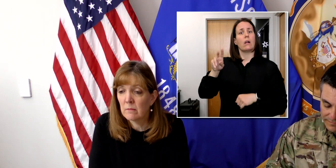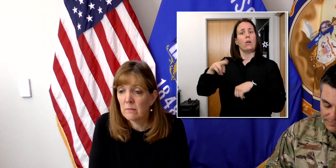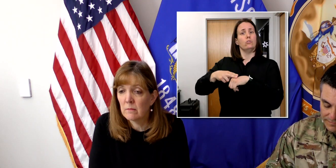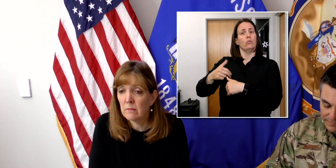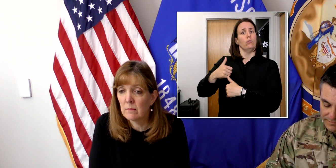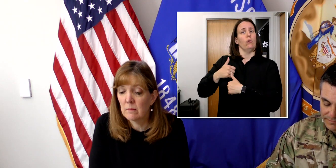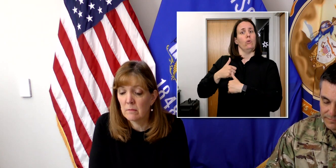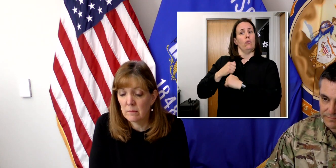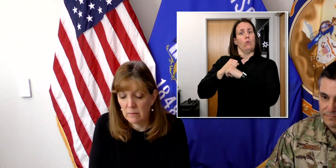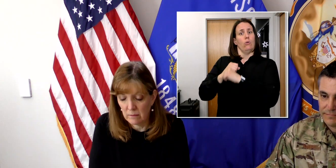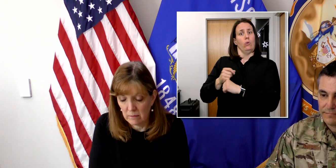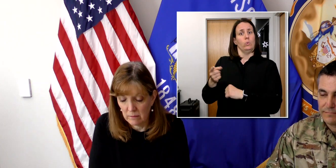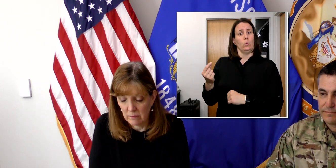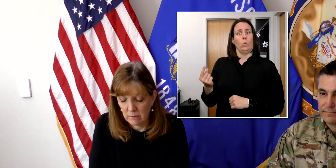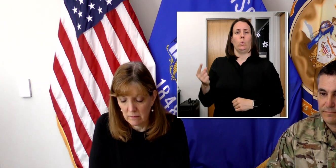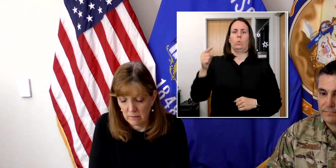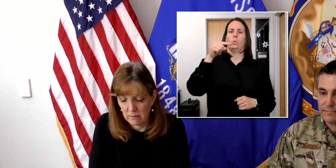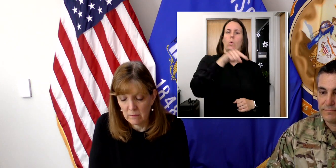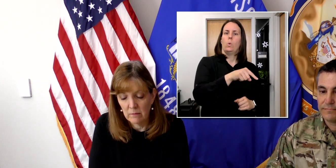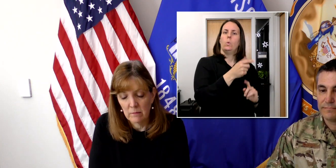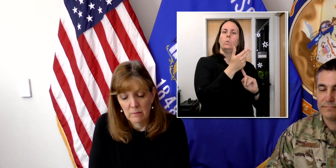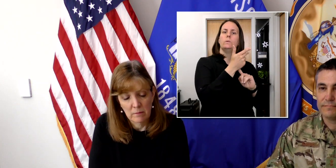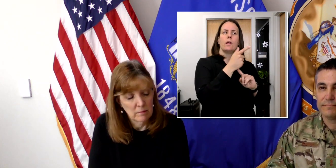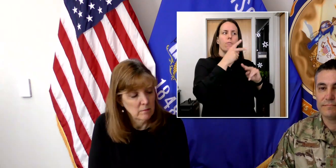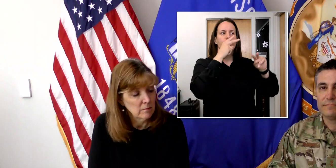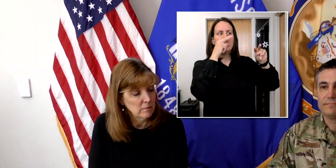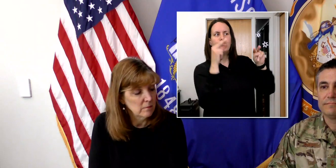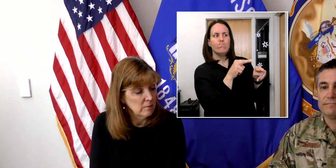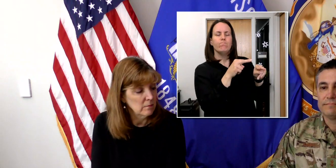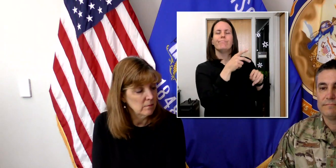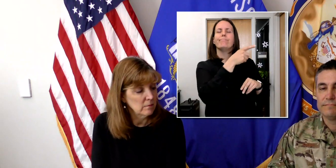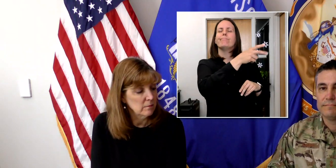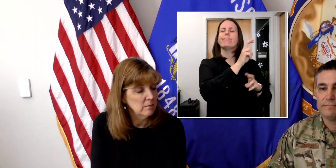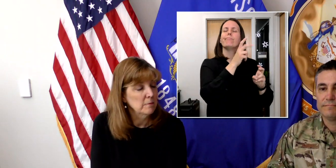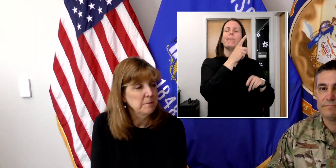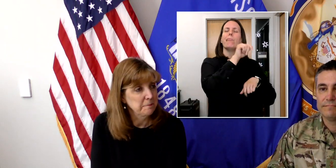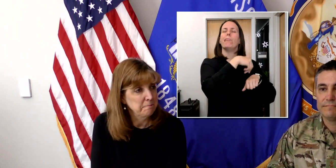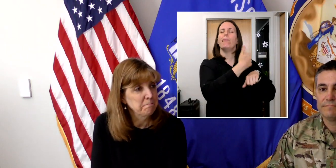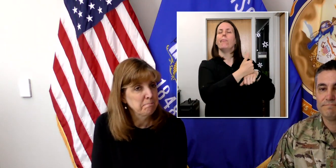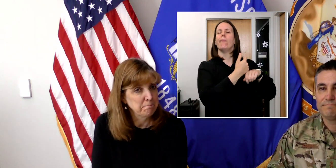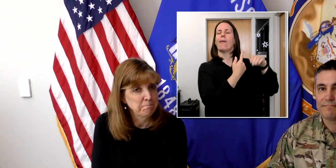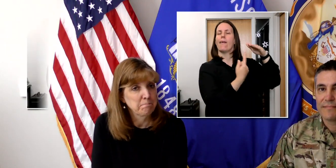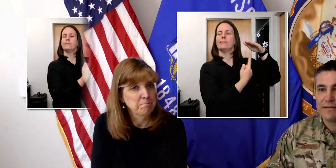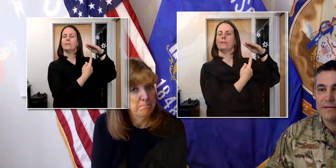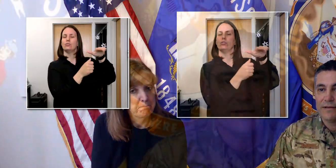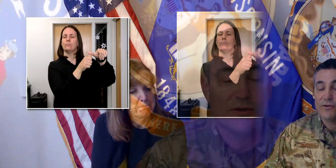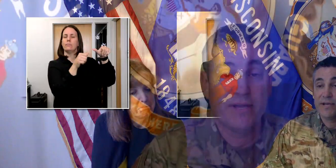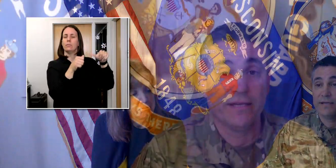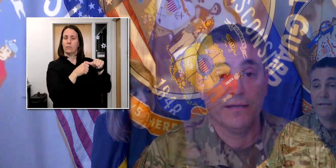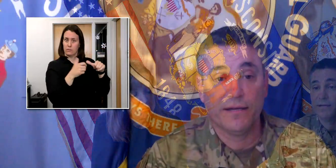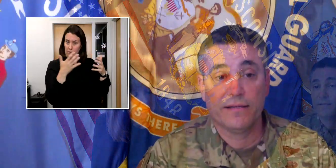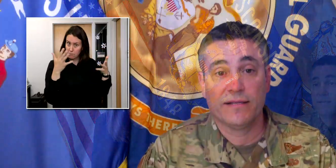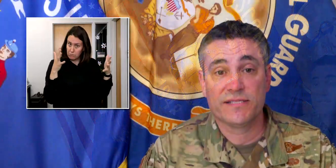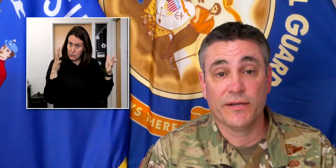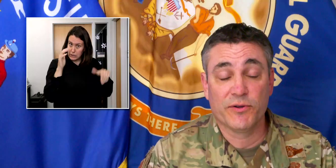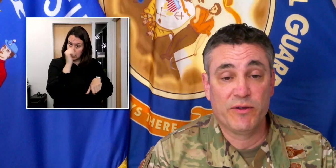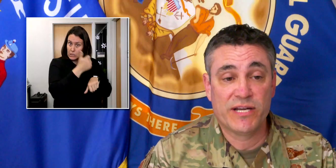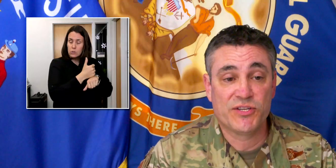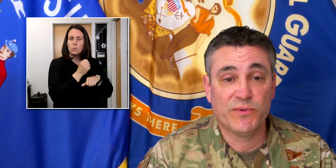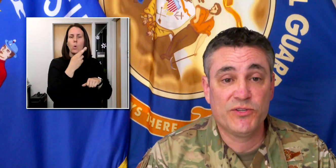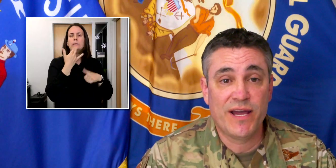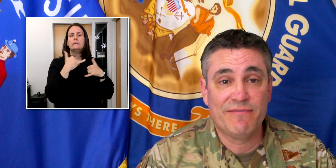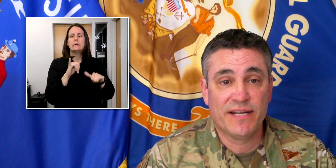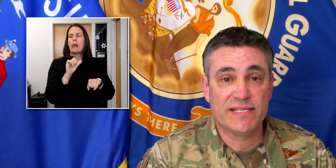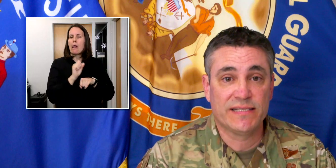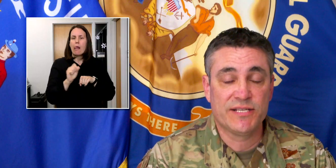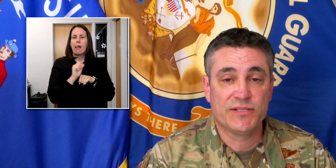as isolation centers. Has that happened, or is that still happening? Okay, that's a great question.